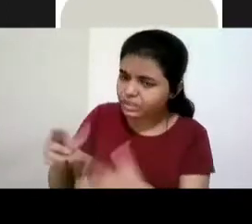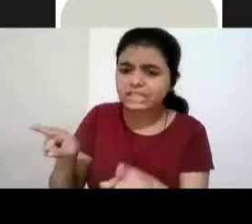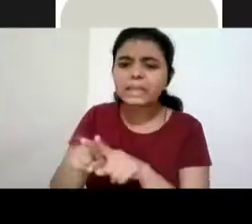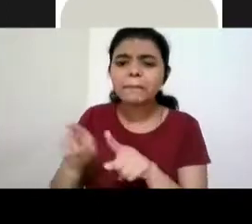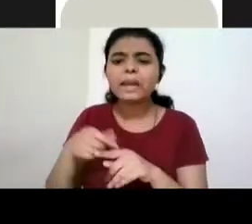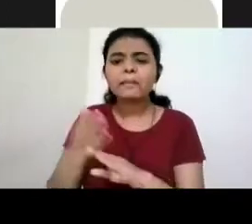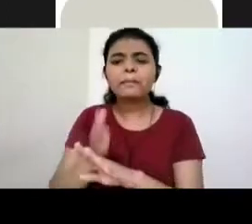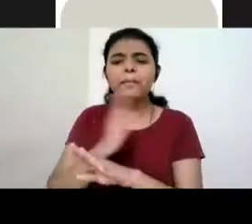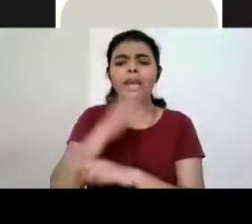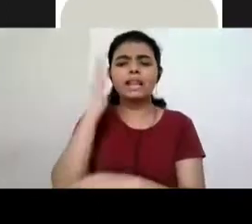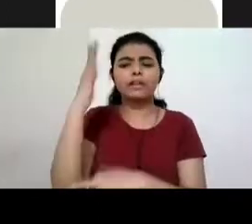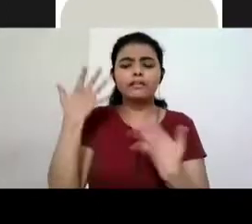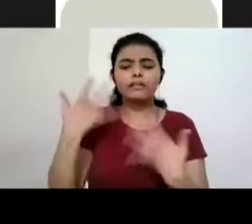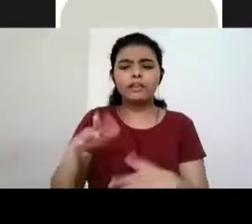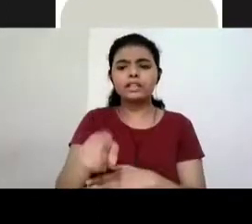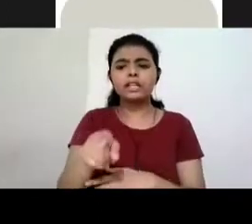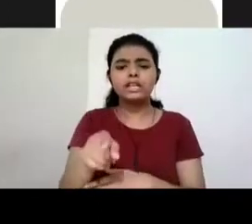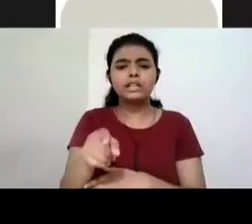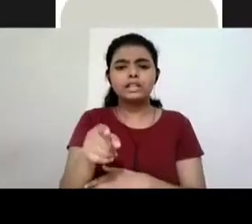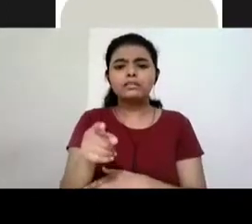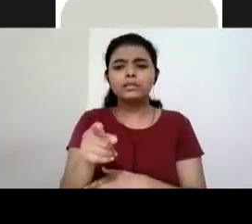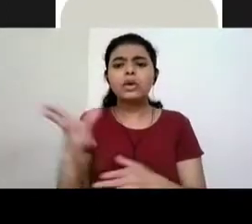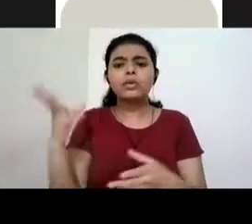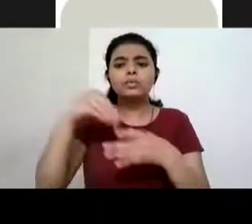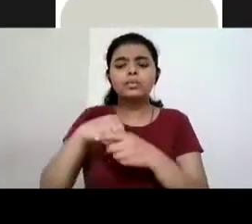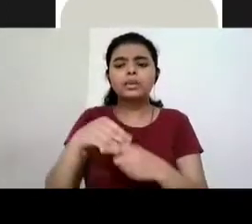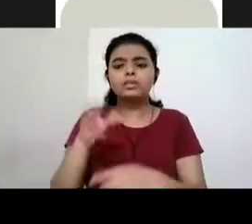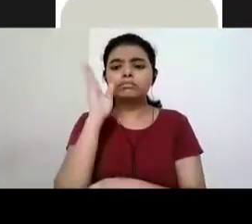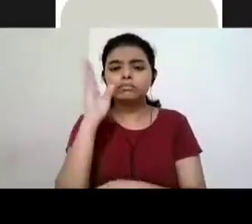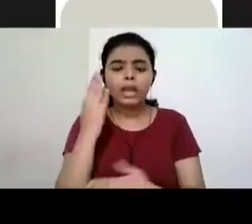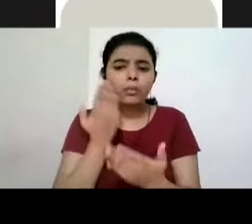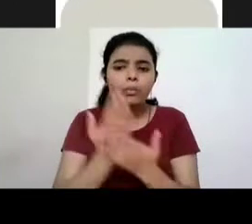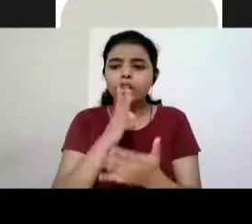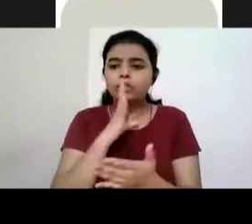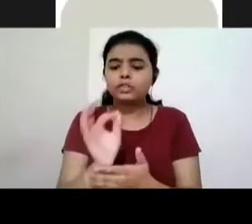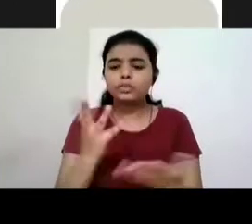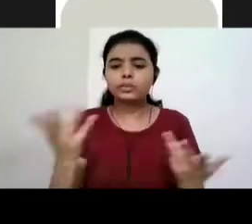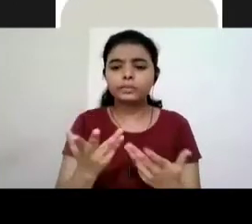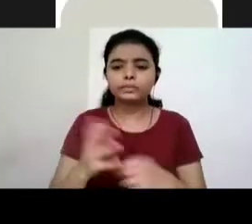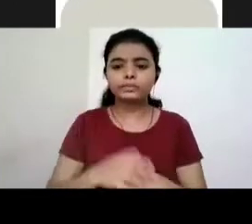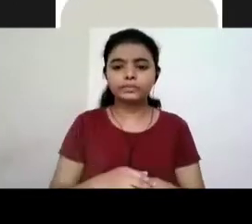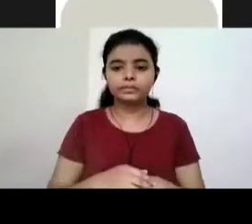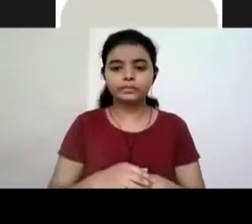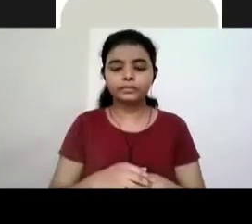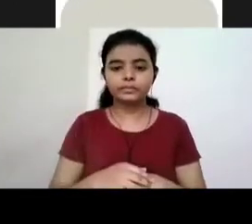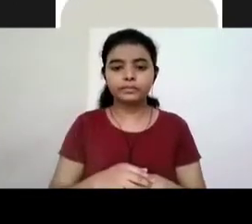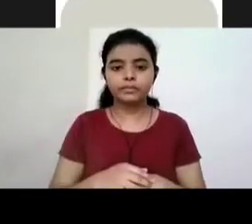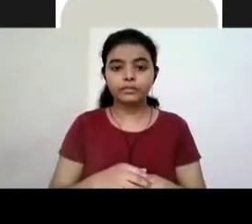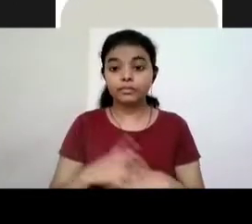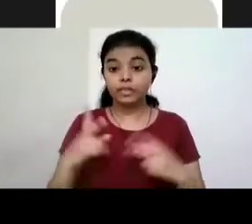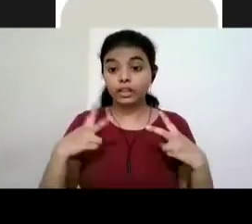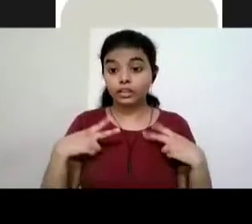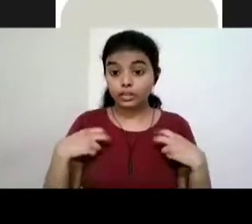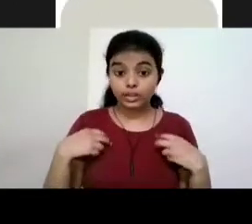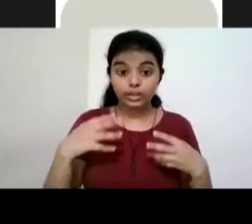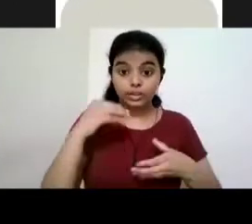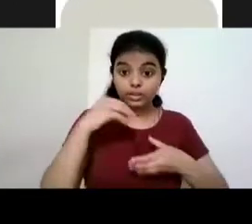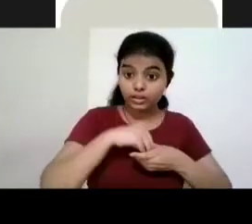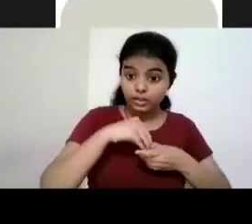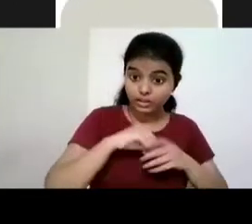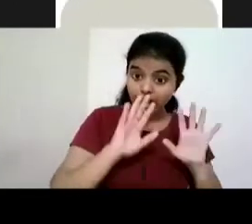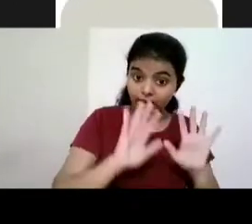lecture quite recently also spoken about the fact of that whether we should be looking at legal capacity